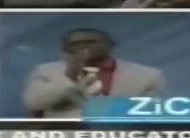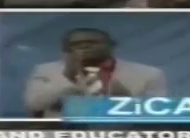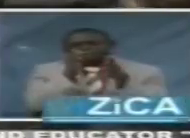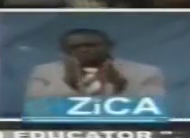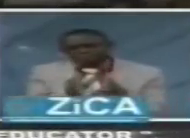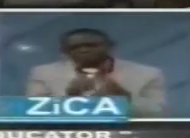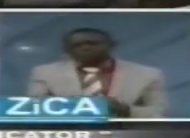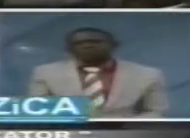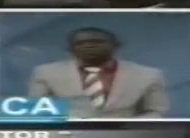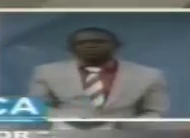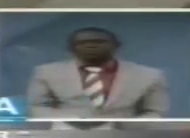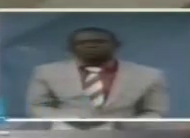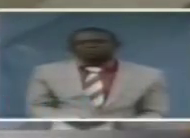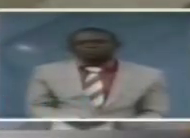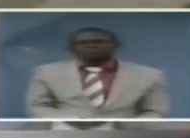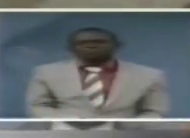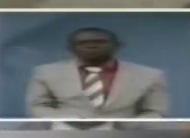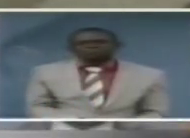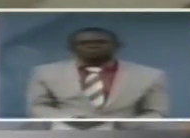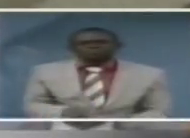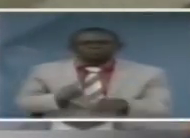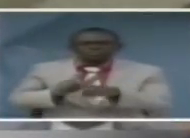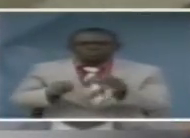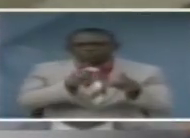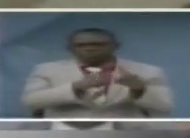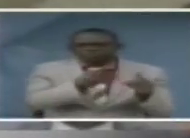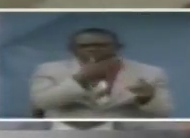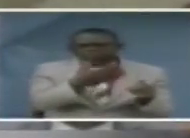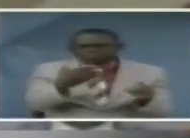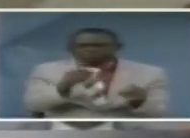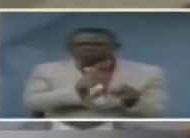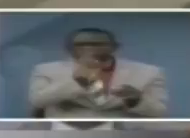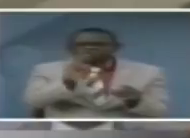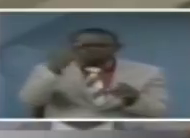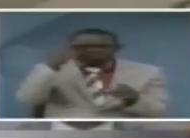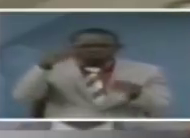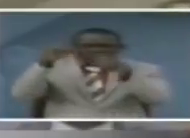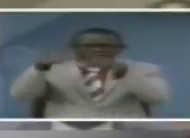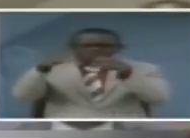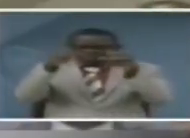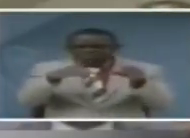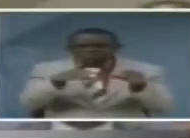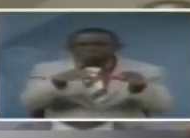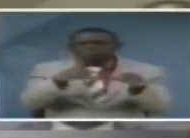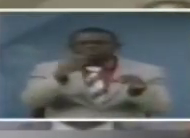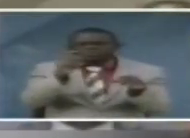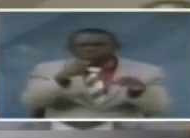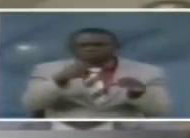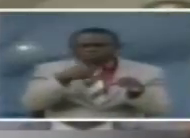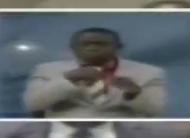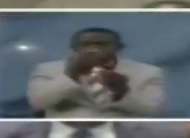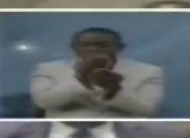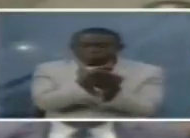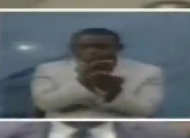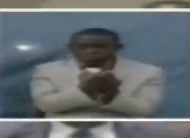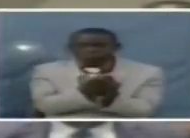Mr. Speaker, to promote the use of electronic payment devices and make it